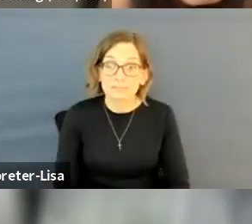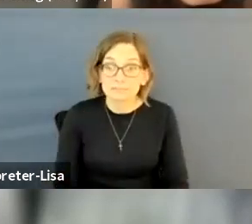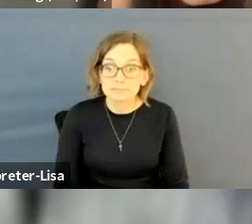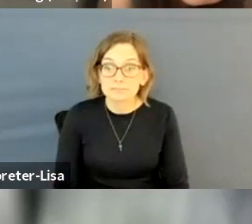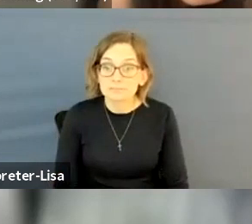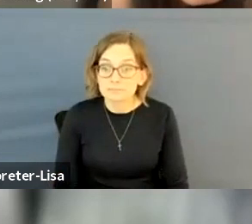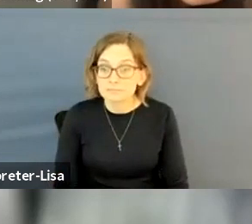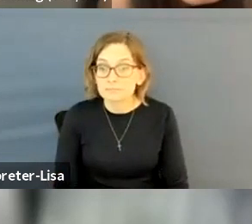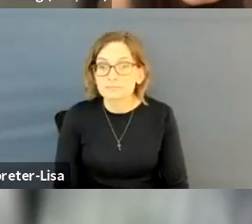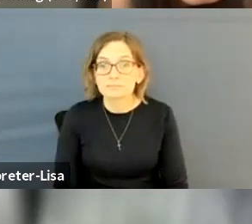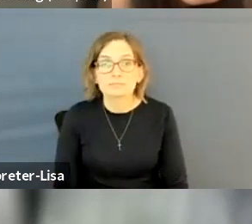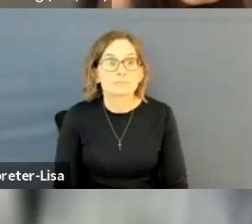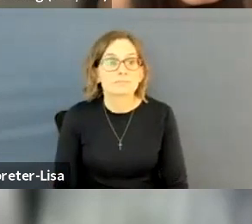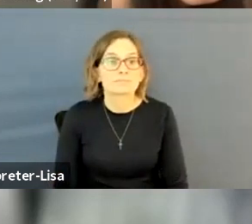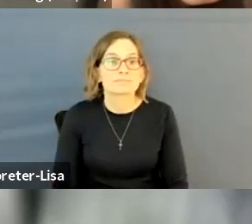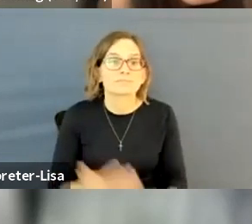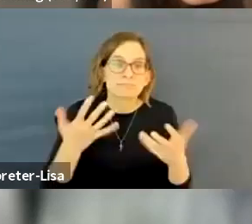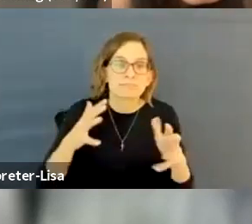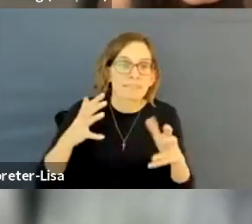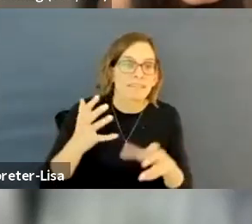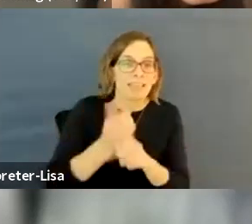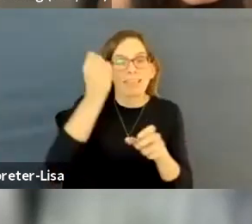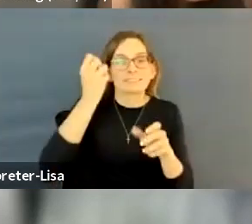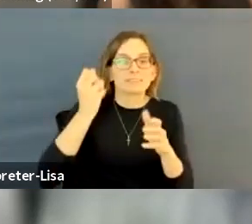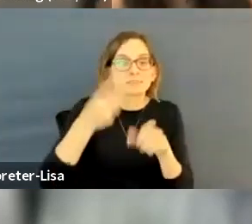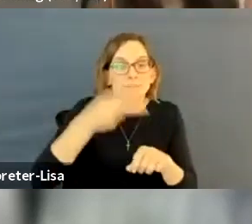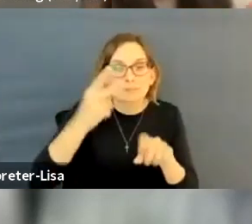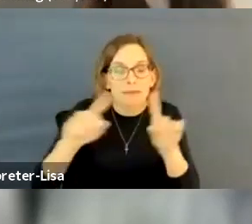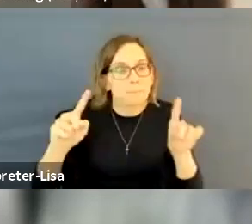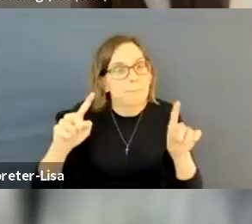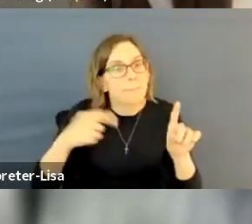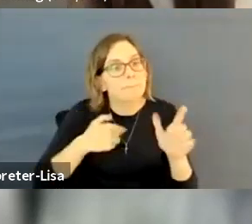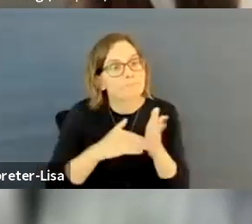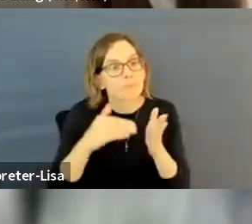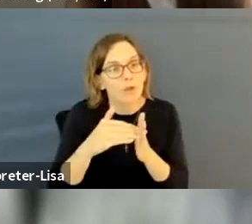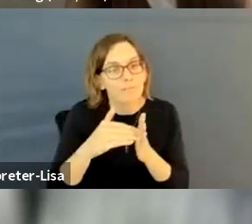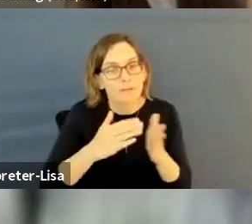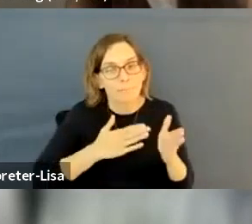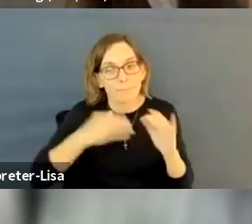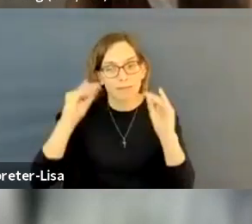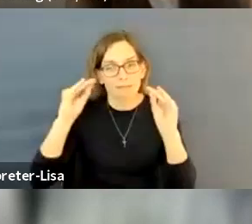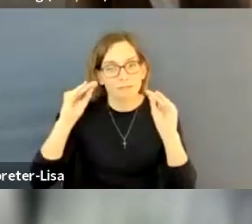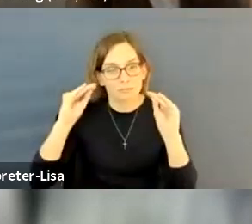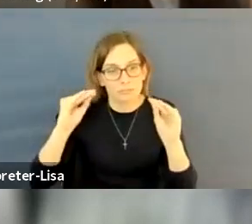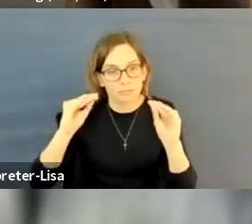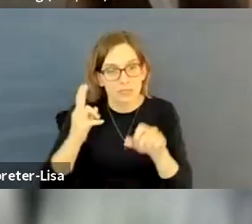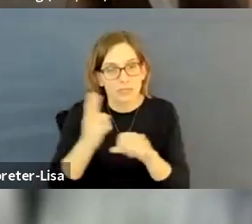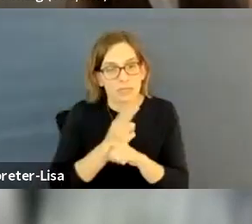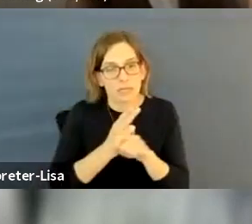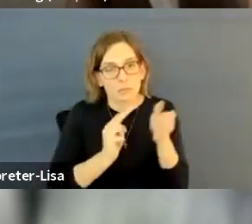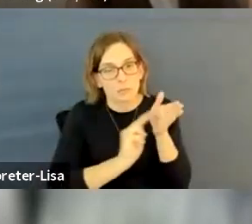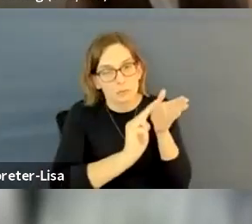Yeah. I don't want to take it twice, but I often, in my instruction, I often use notes